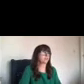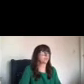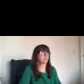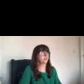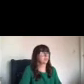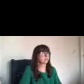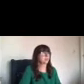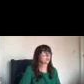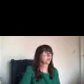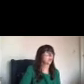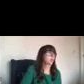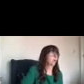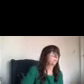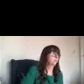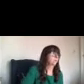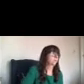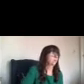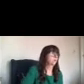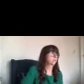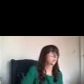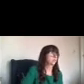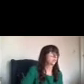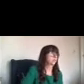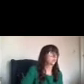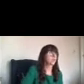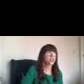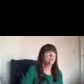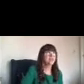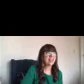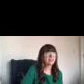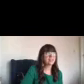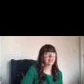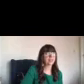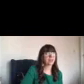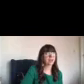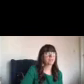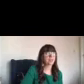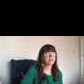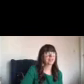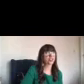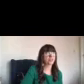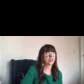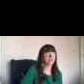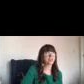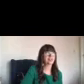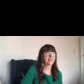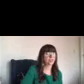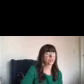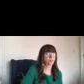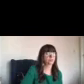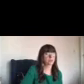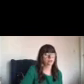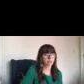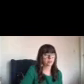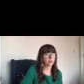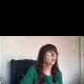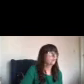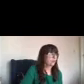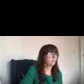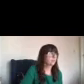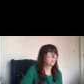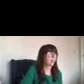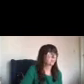briefings, coronavirus briefings, with Boris Johnson. You never see a BSL interpreter next to 2